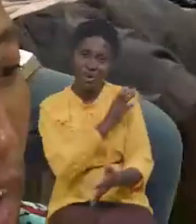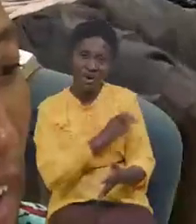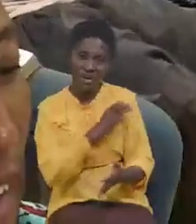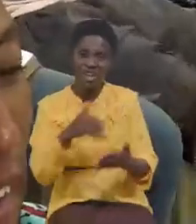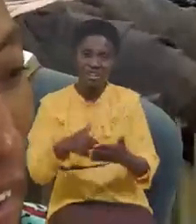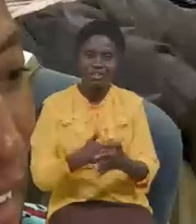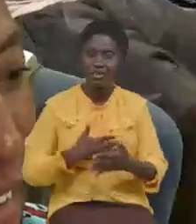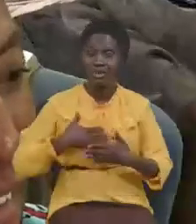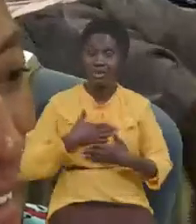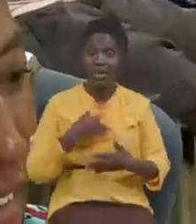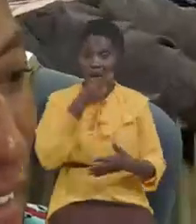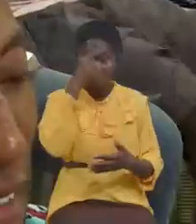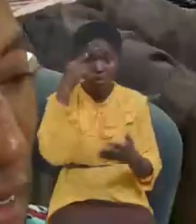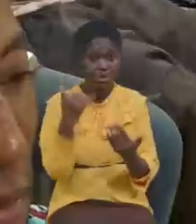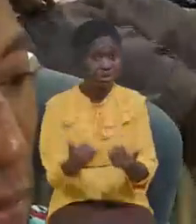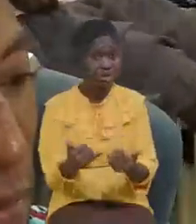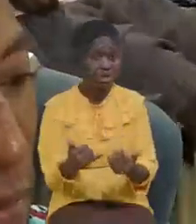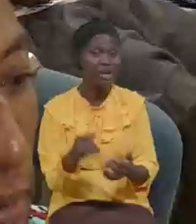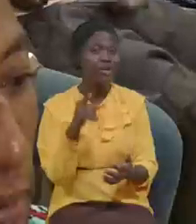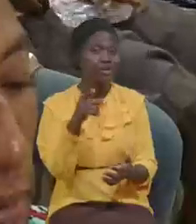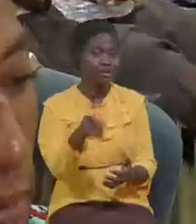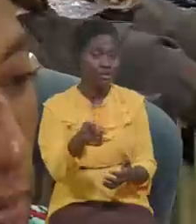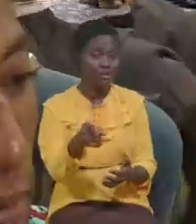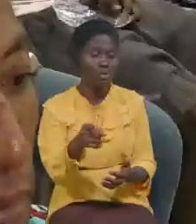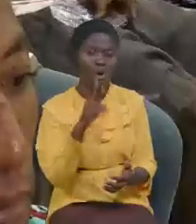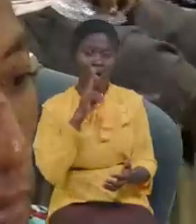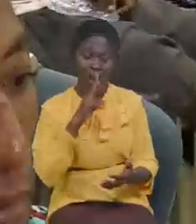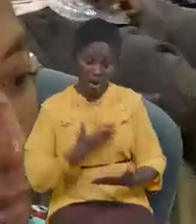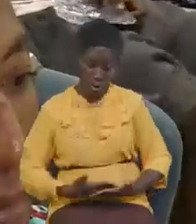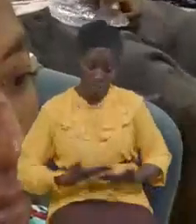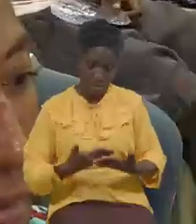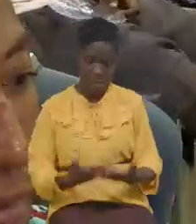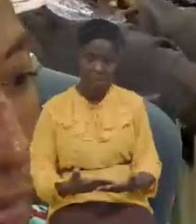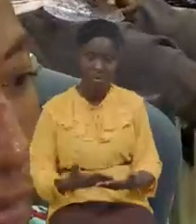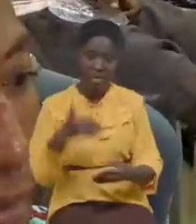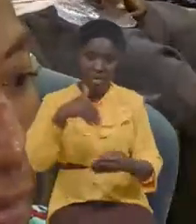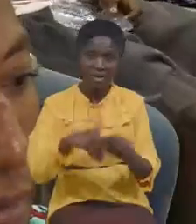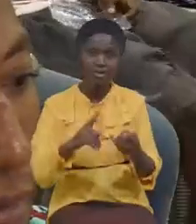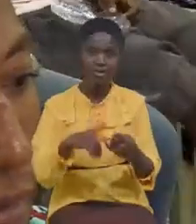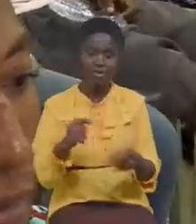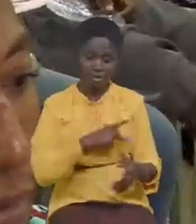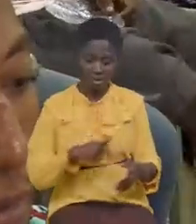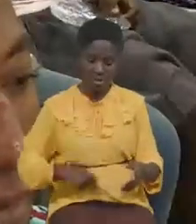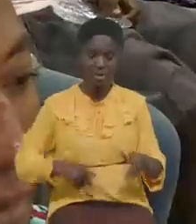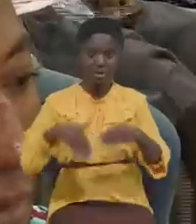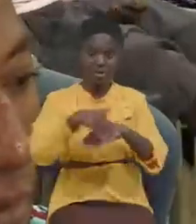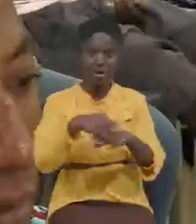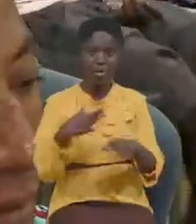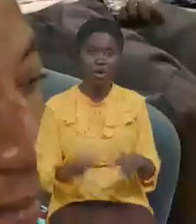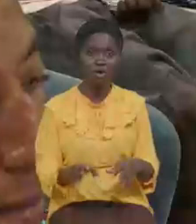enjoyment, because now you'll be born into the kingdom of God.